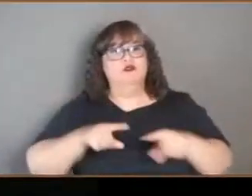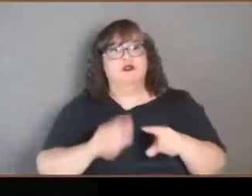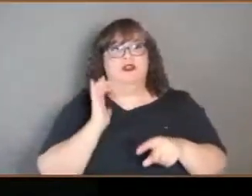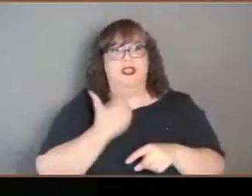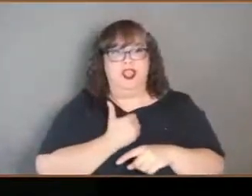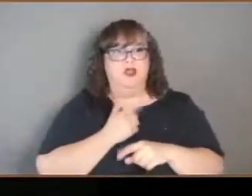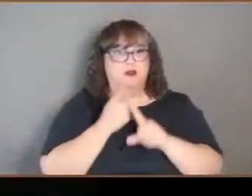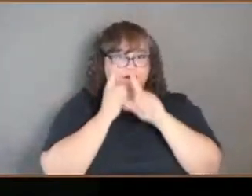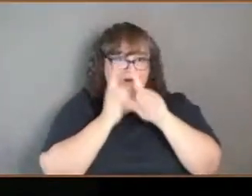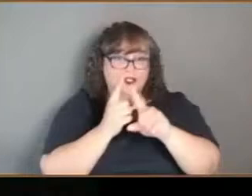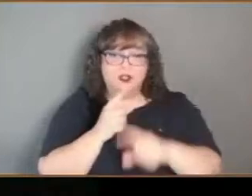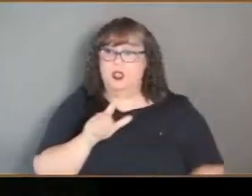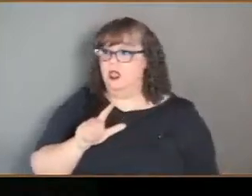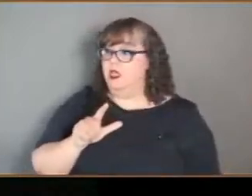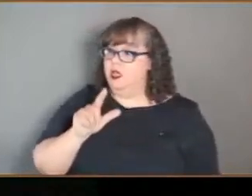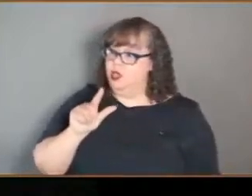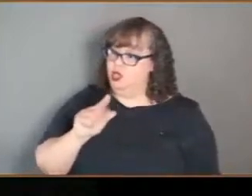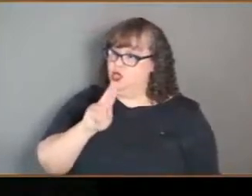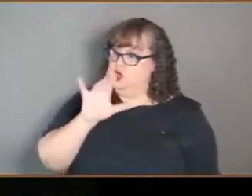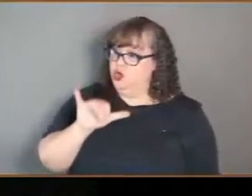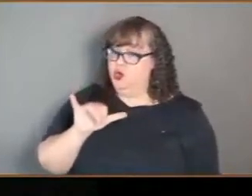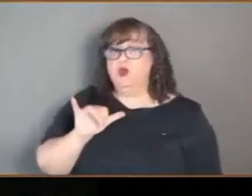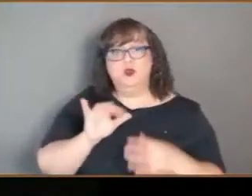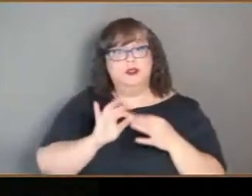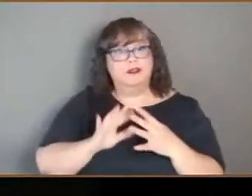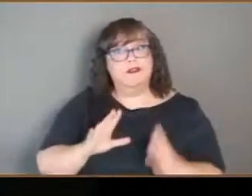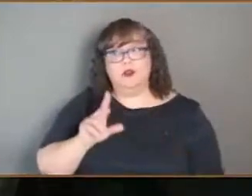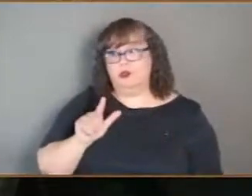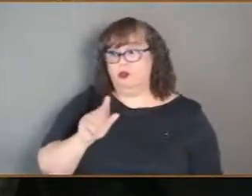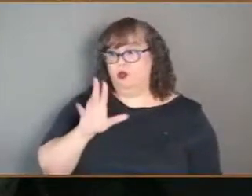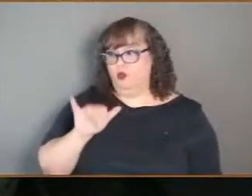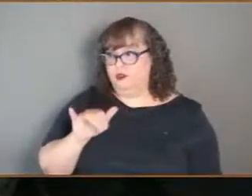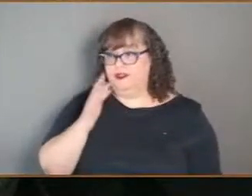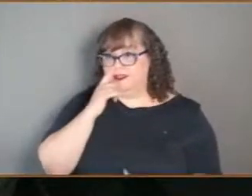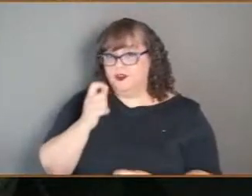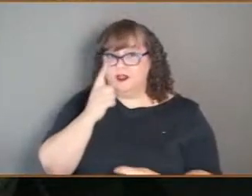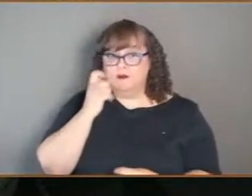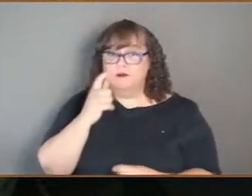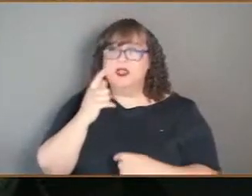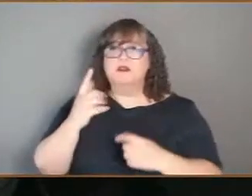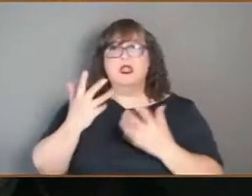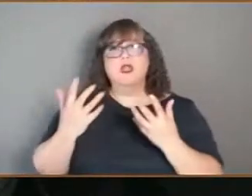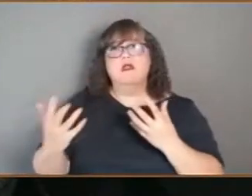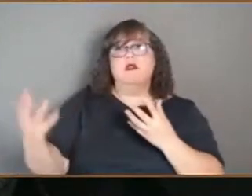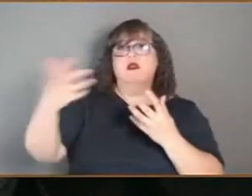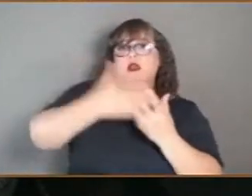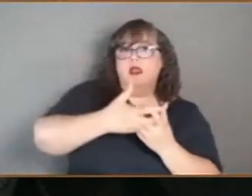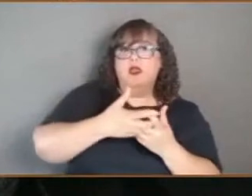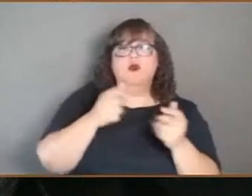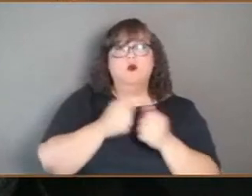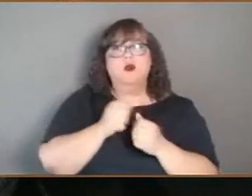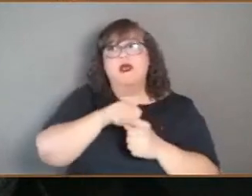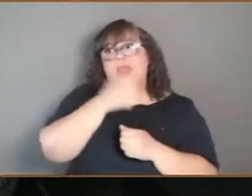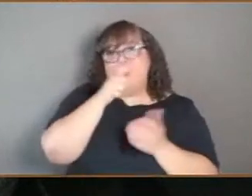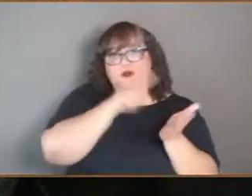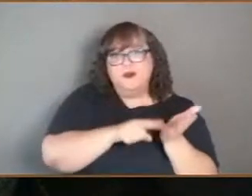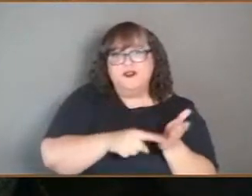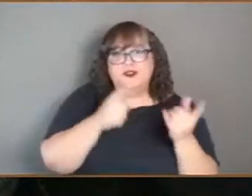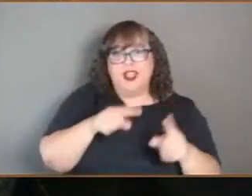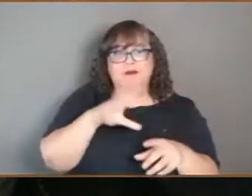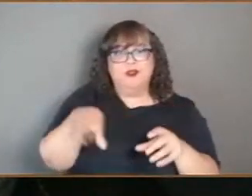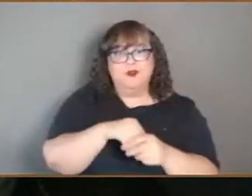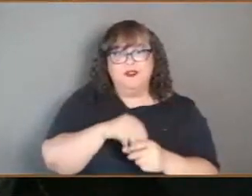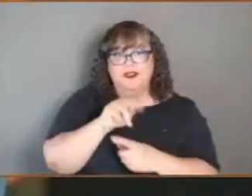is interesting because it ties into NASA's overall asteroid research. Can you talk to us about those other projects? Yeah, so there's a lot going on in